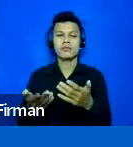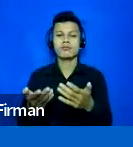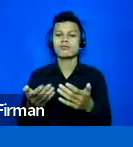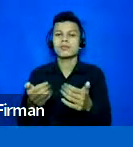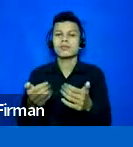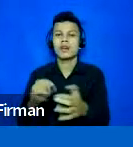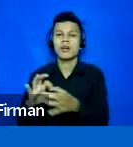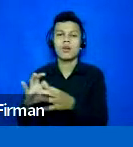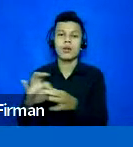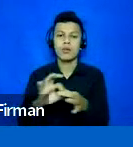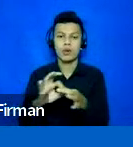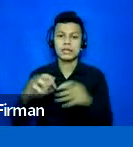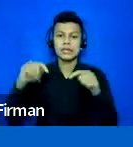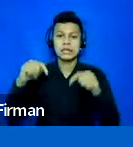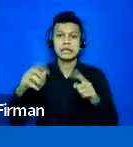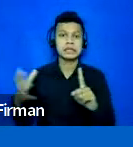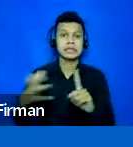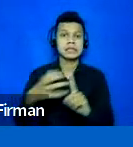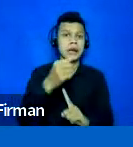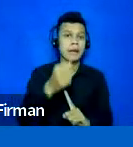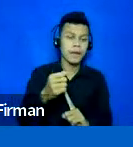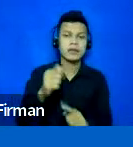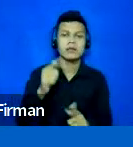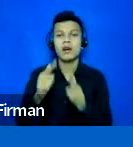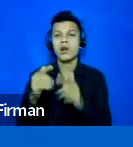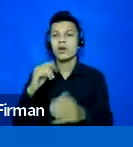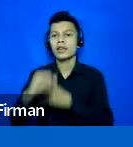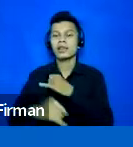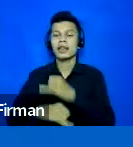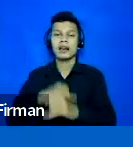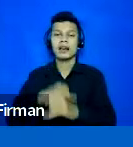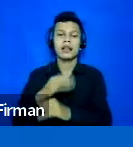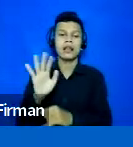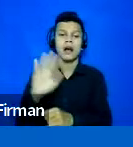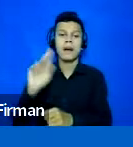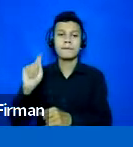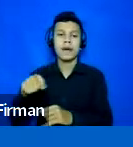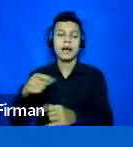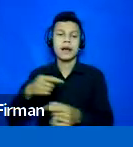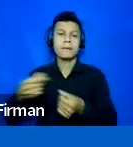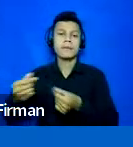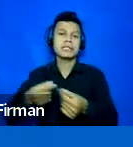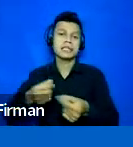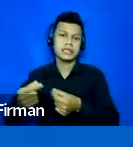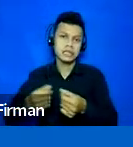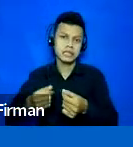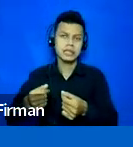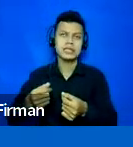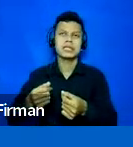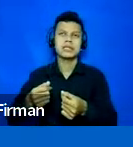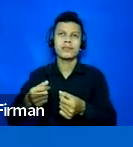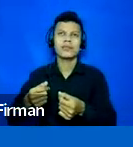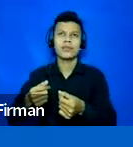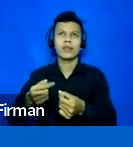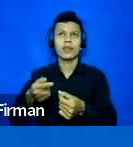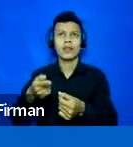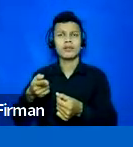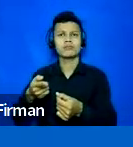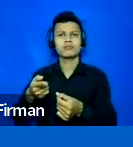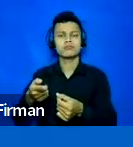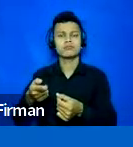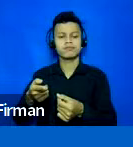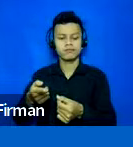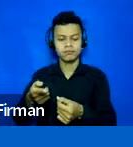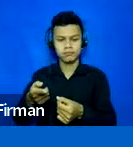internet platforms do not use any business models that may favor one kind over the other, or preventing